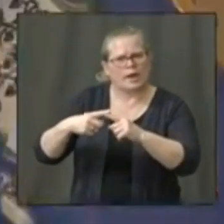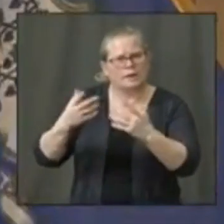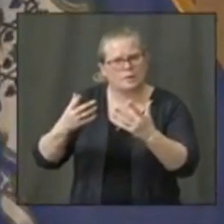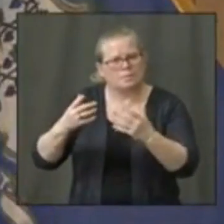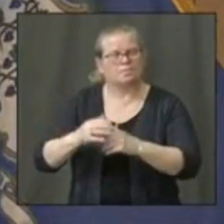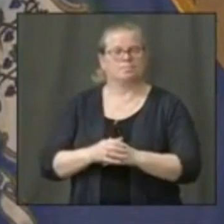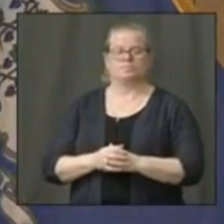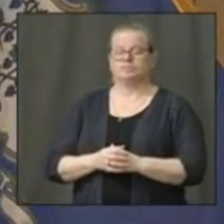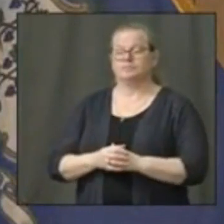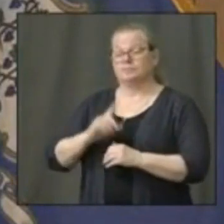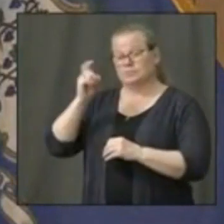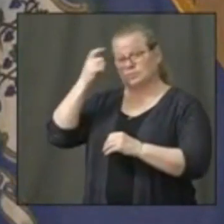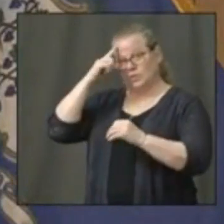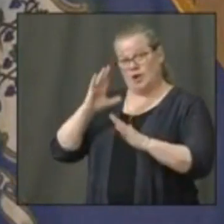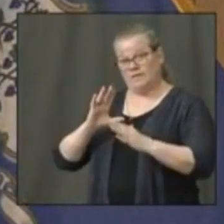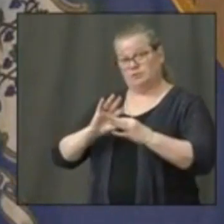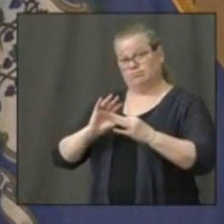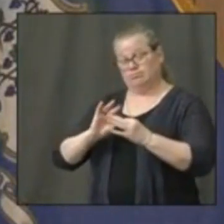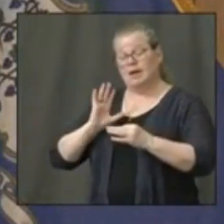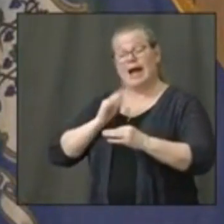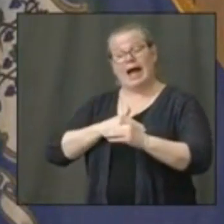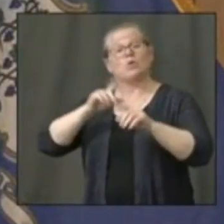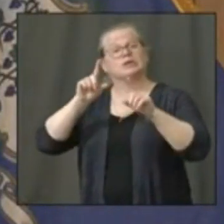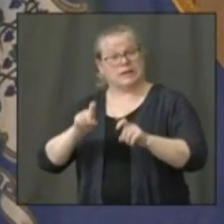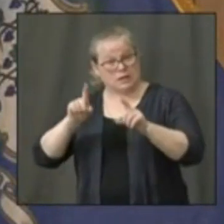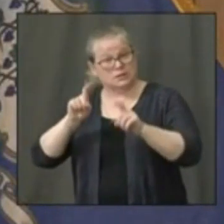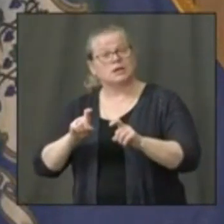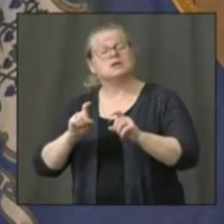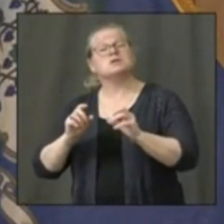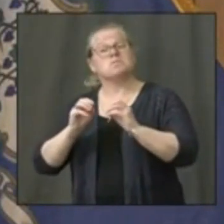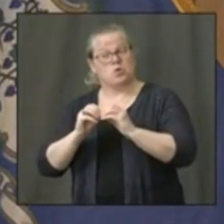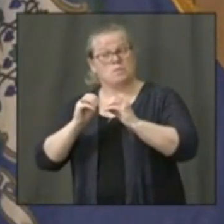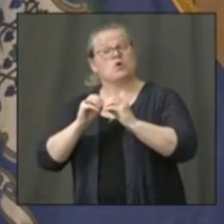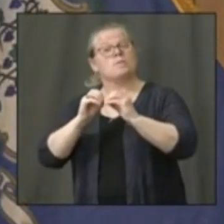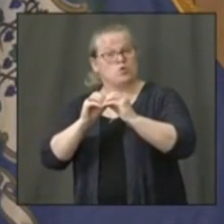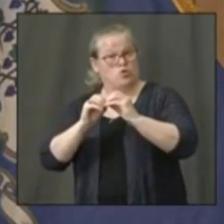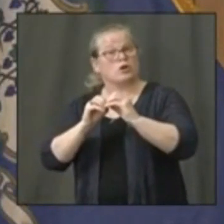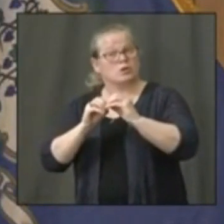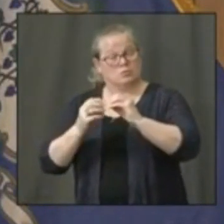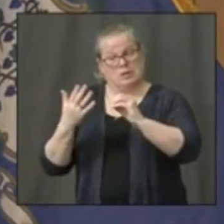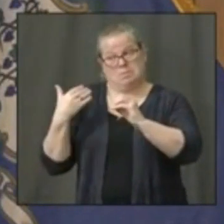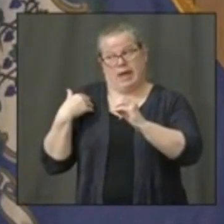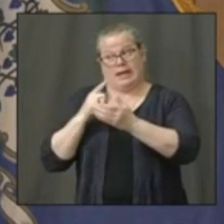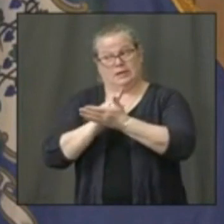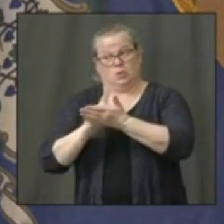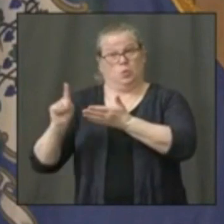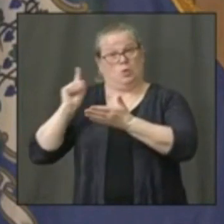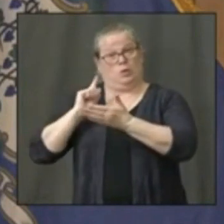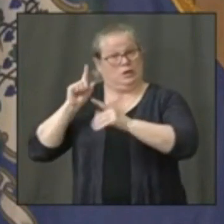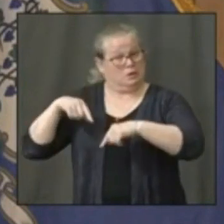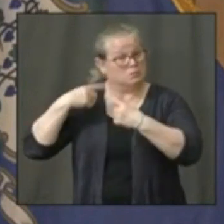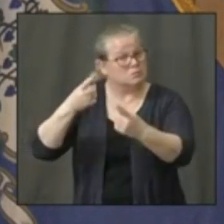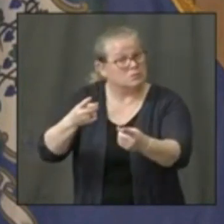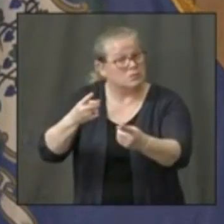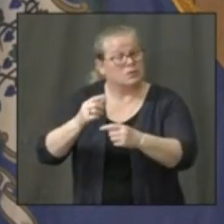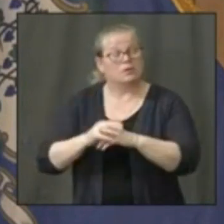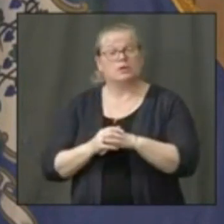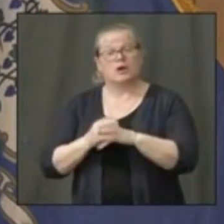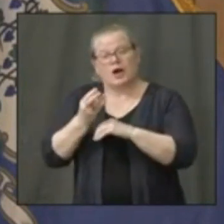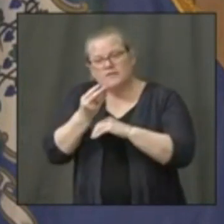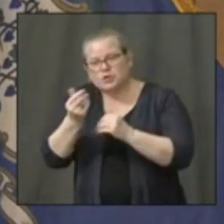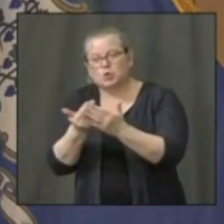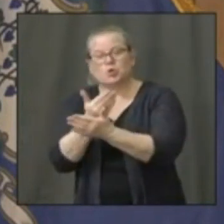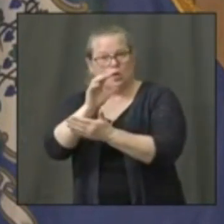I can tell you our testing has been generally ramping up over the last week or so. I can tell you we have a couple of new companies that will